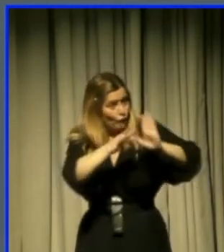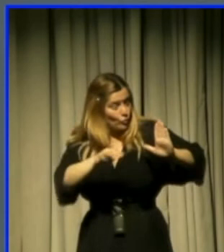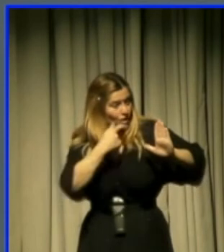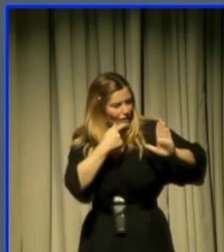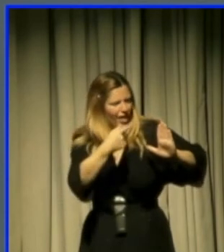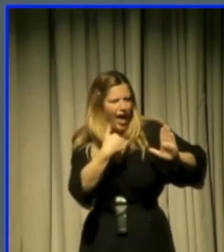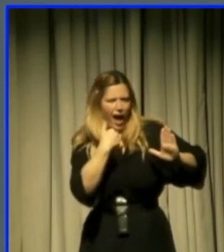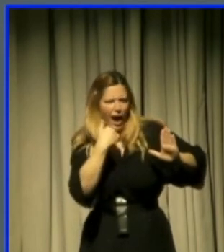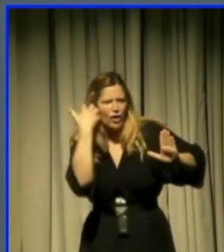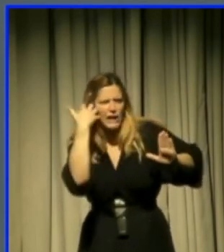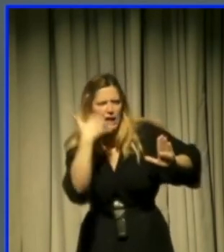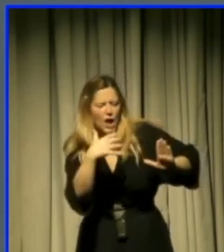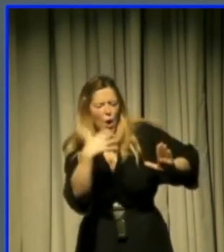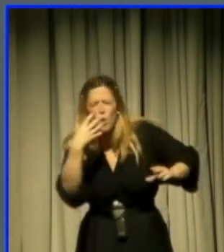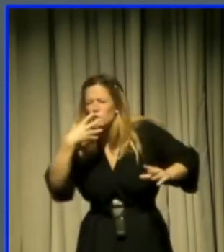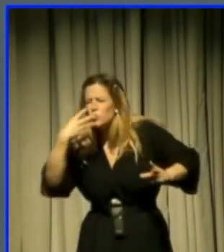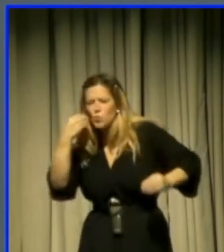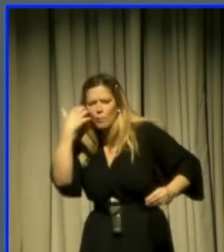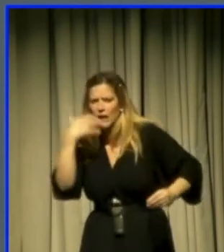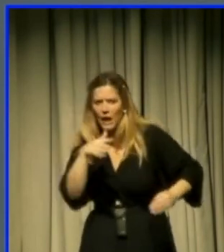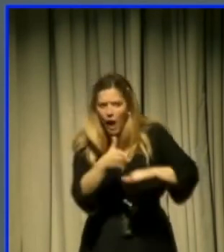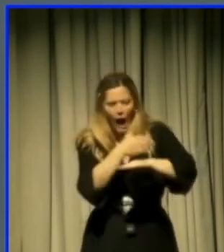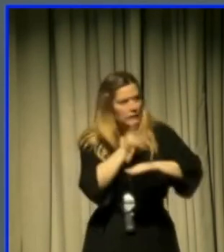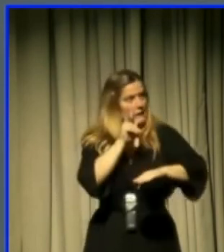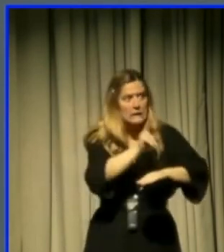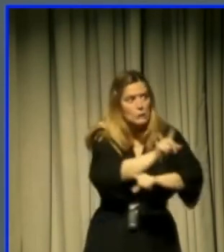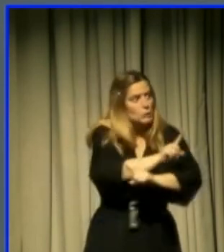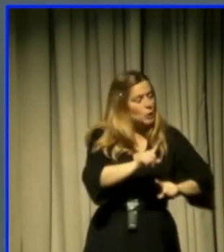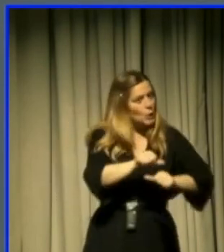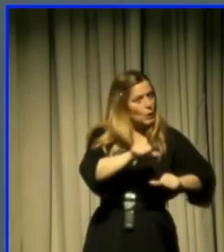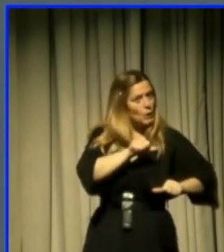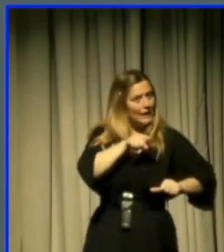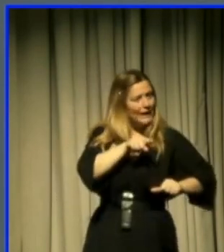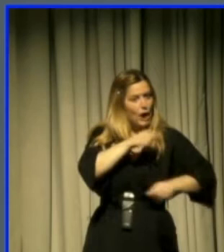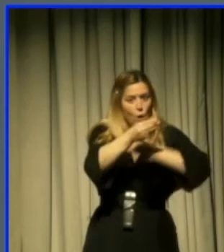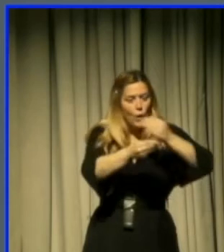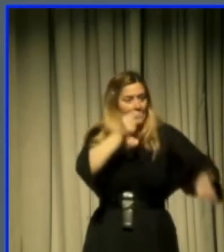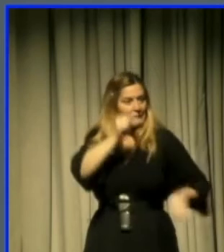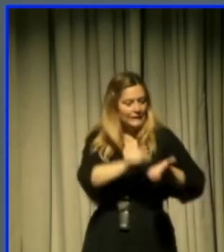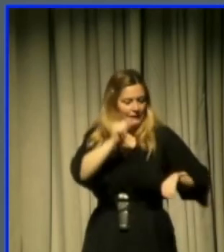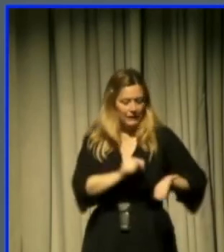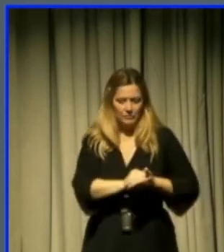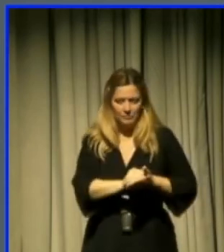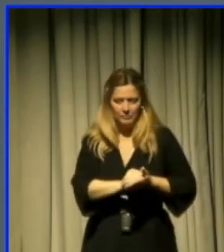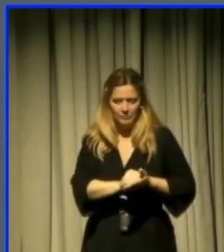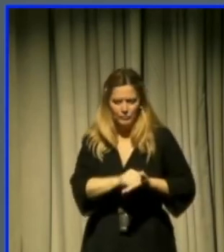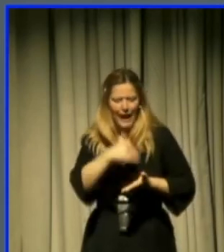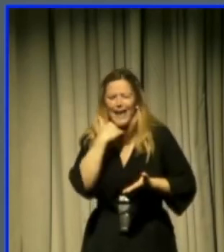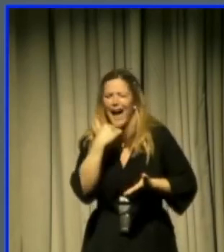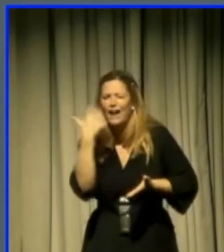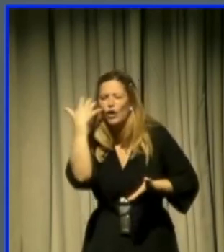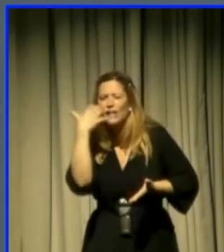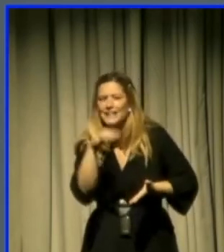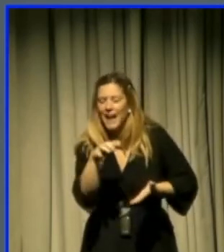before. And by the way, it's super quirky because there's something strange there. And the sheer composition of pixels there, looks like